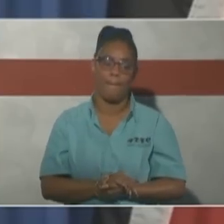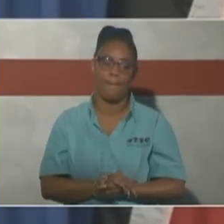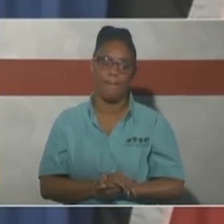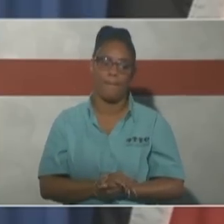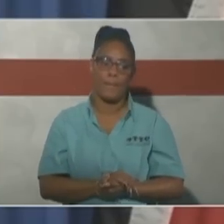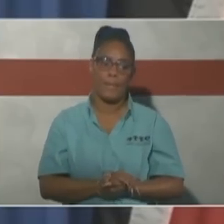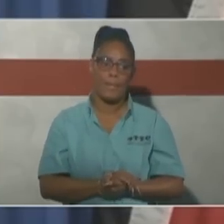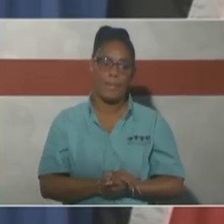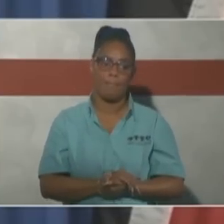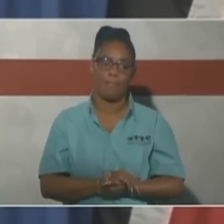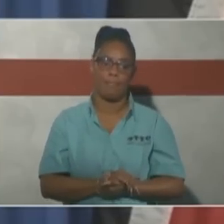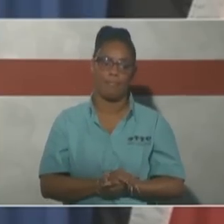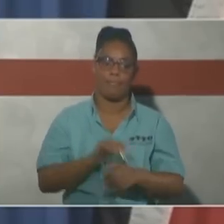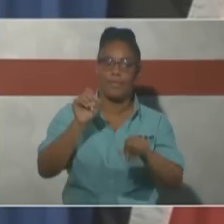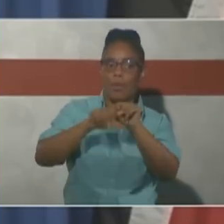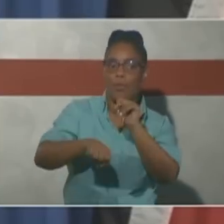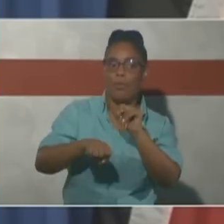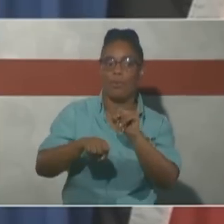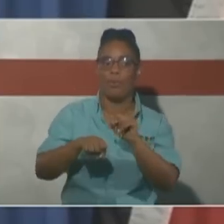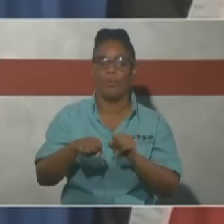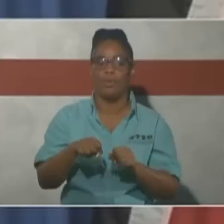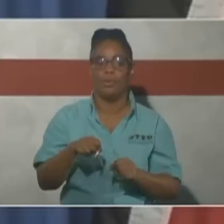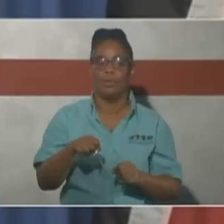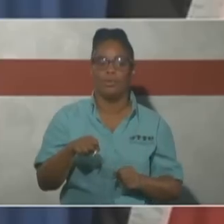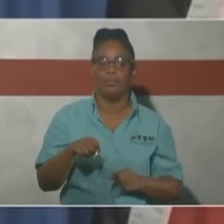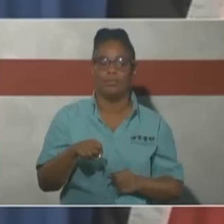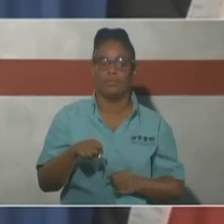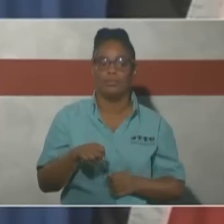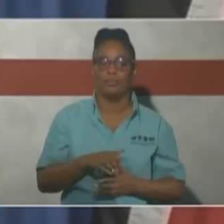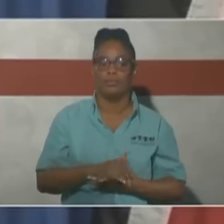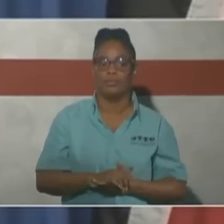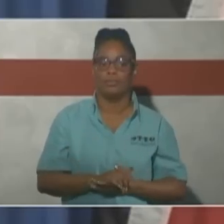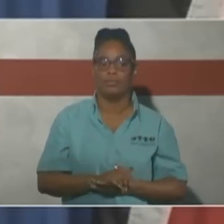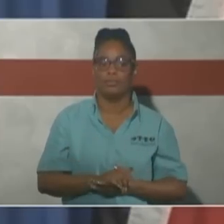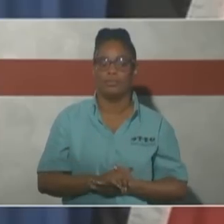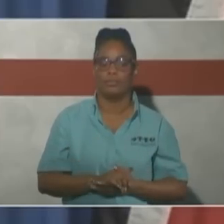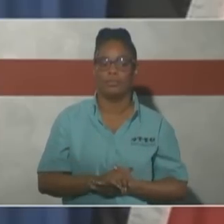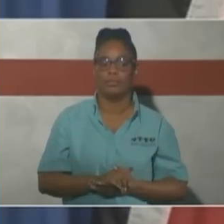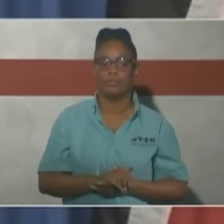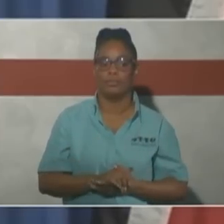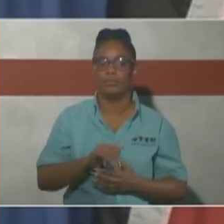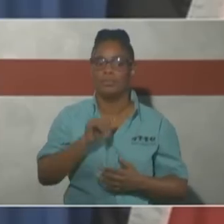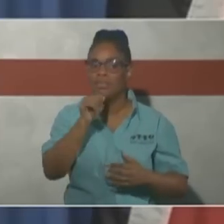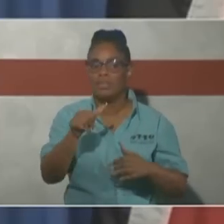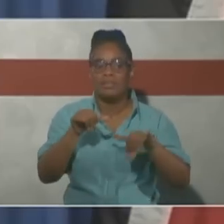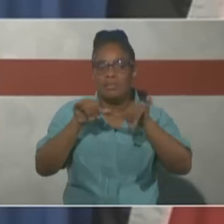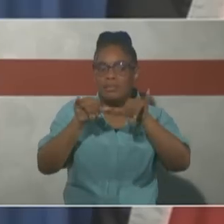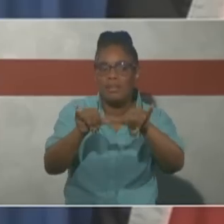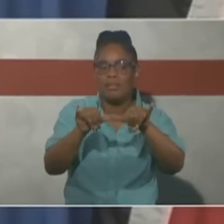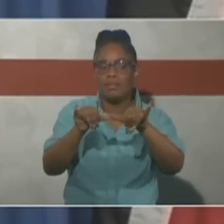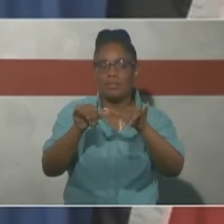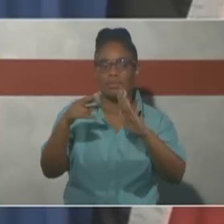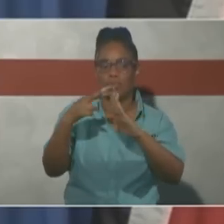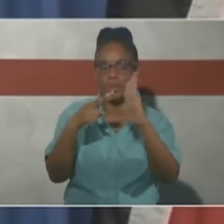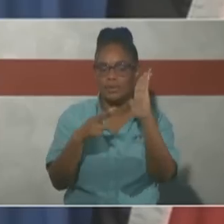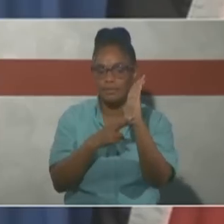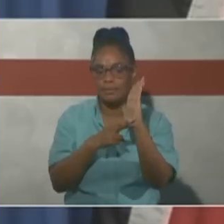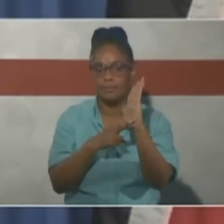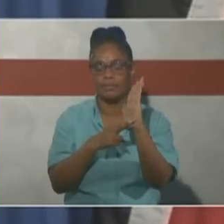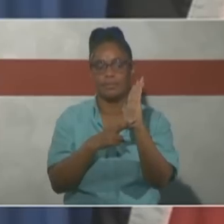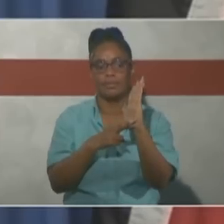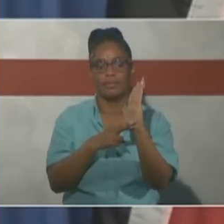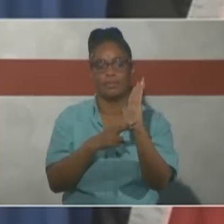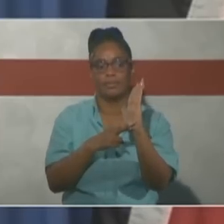governments have been forced to react with some of the restrictions that we had